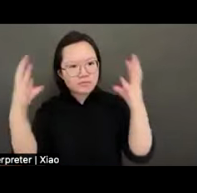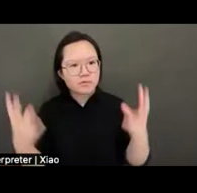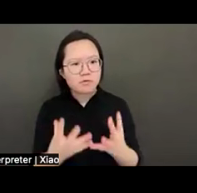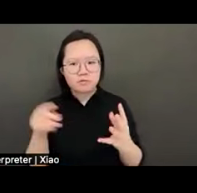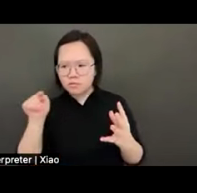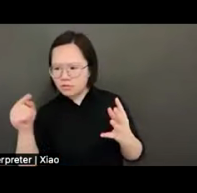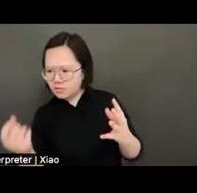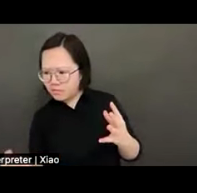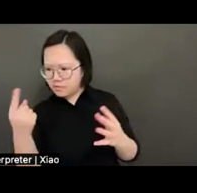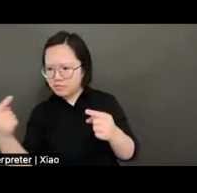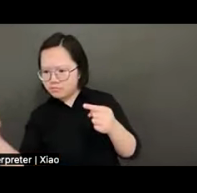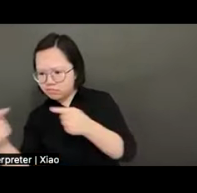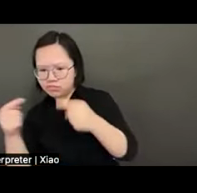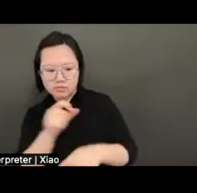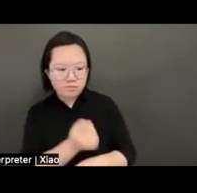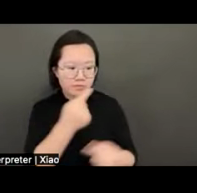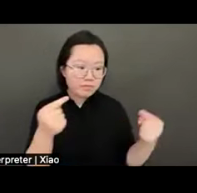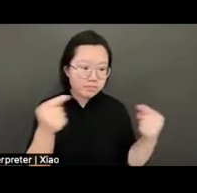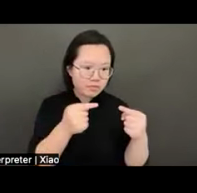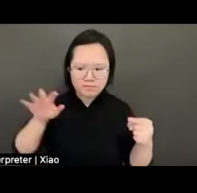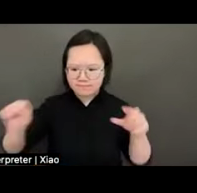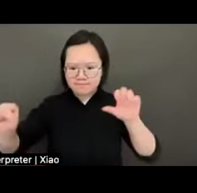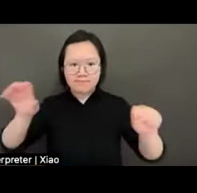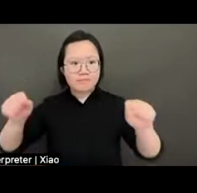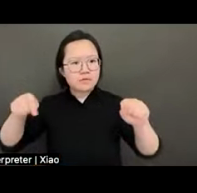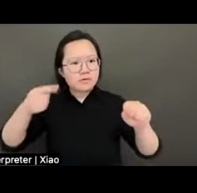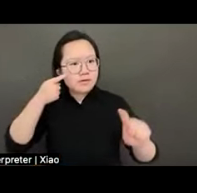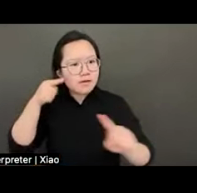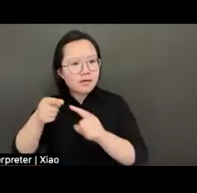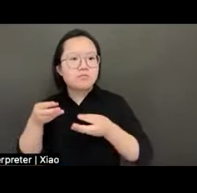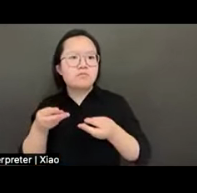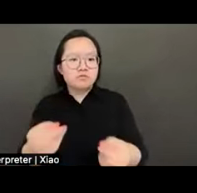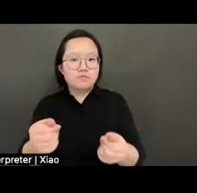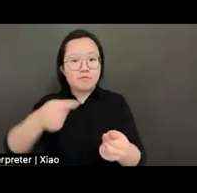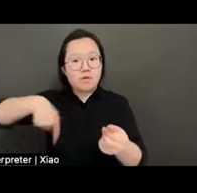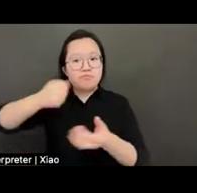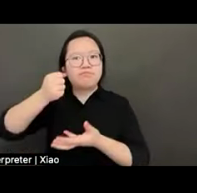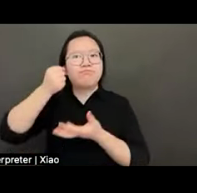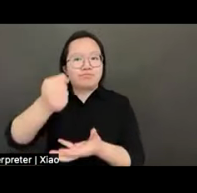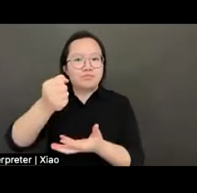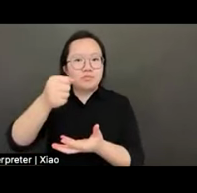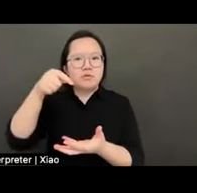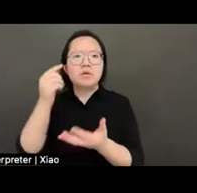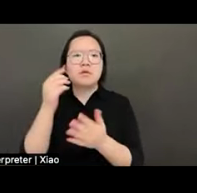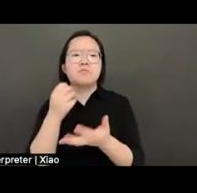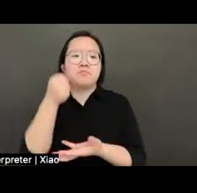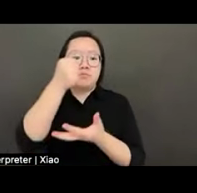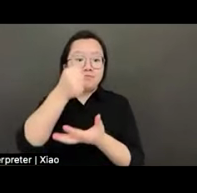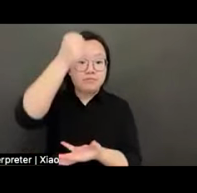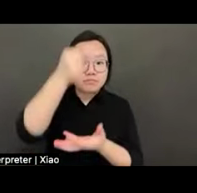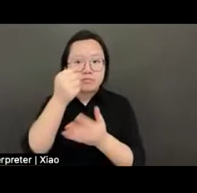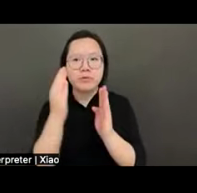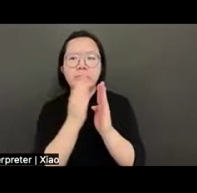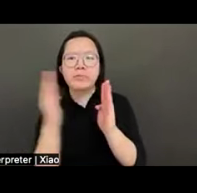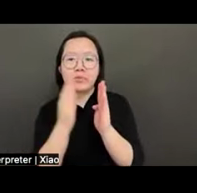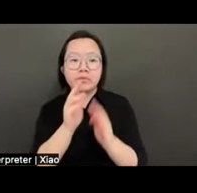30,000 to 40,000 euros. Oxfam is also implementing entrepreneurship grants that really focuses on employment